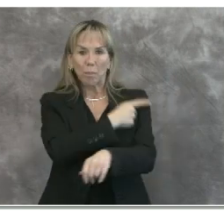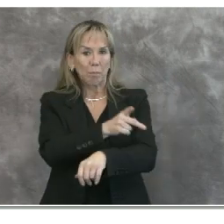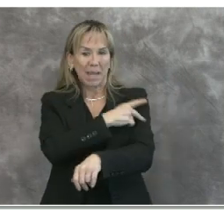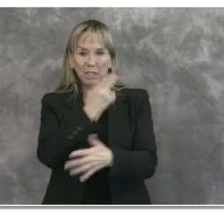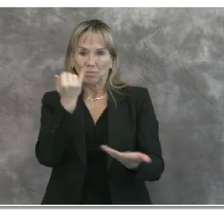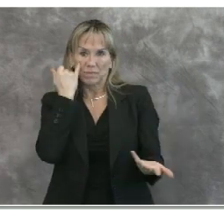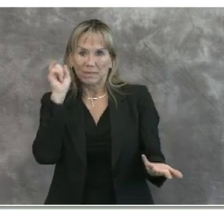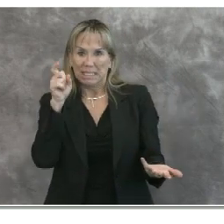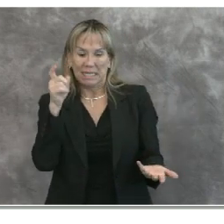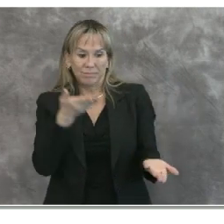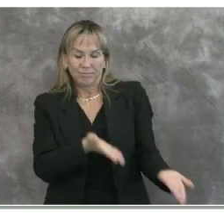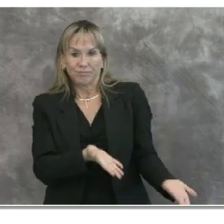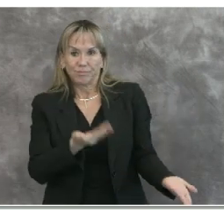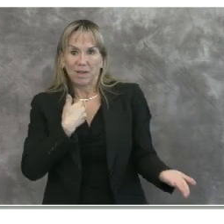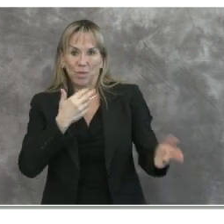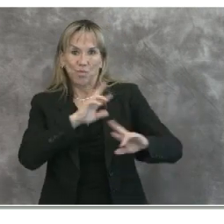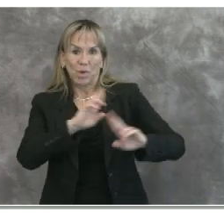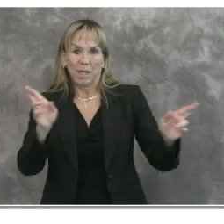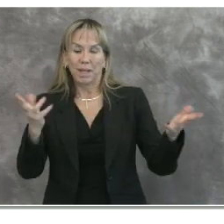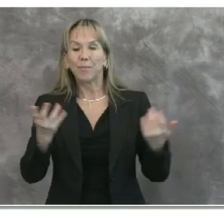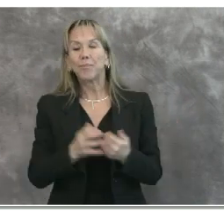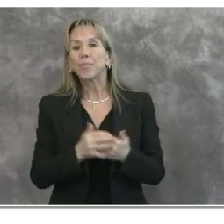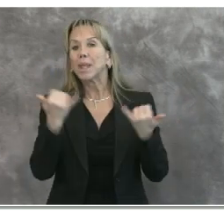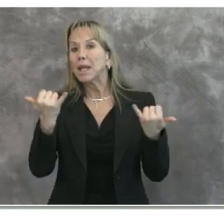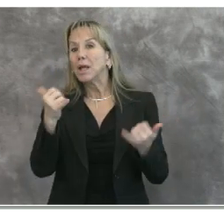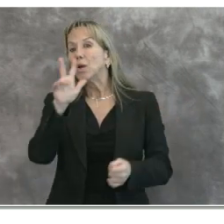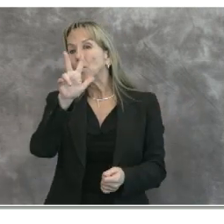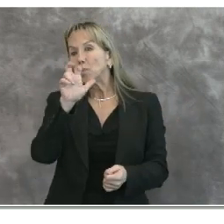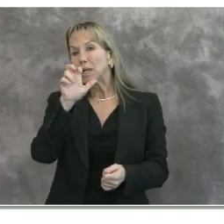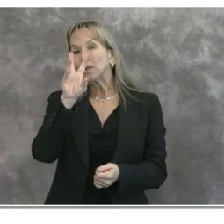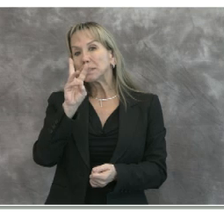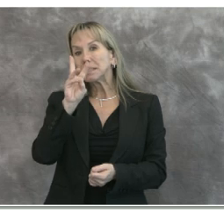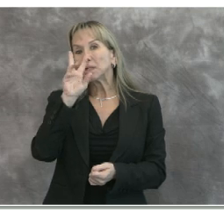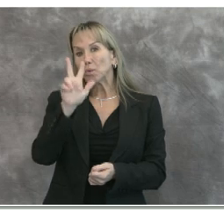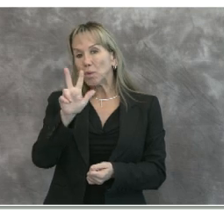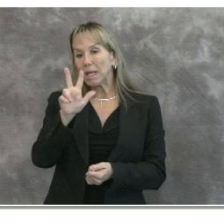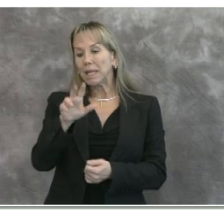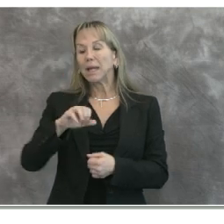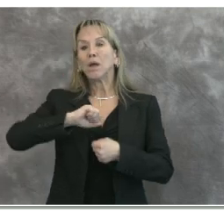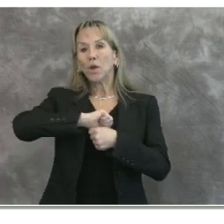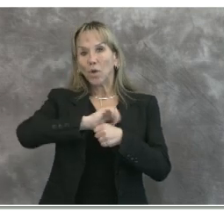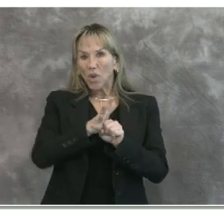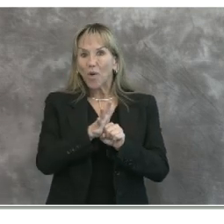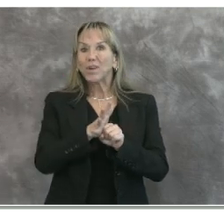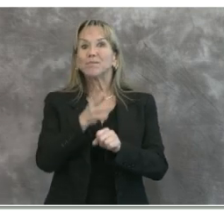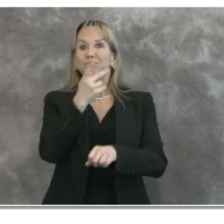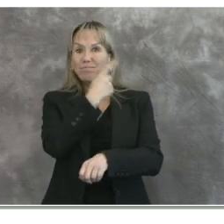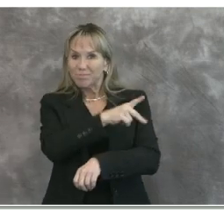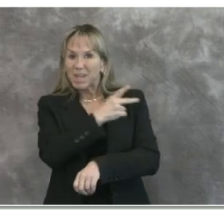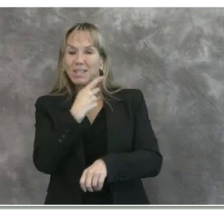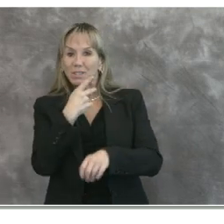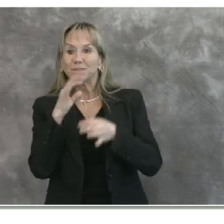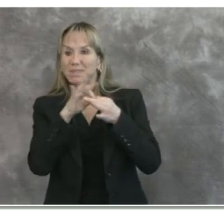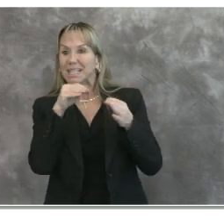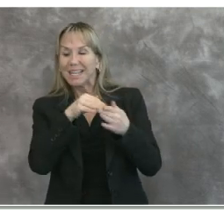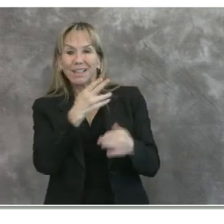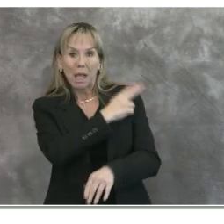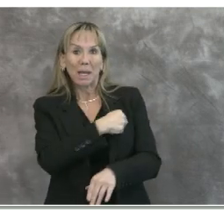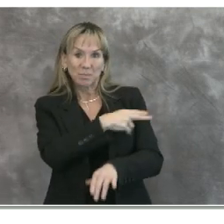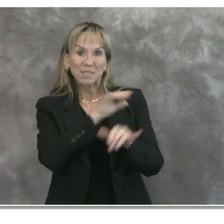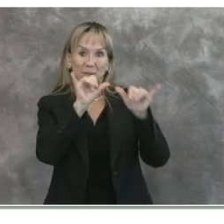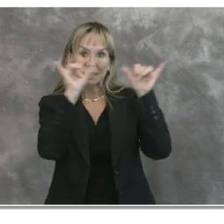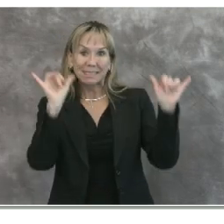patients. And there you can see that today we are reporting 363 COVID-related patients in our area's hospital